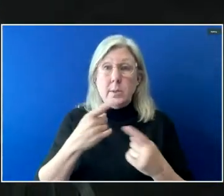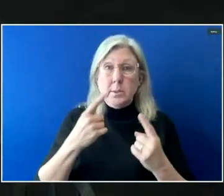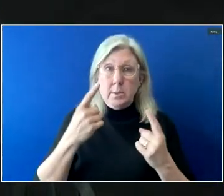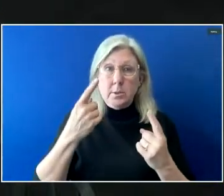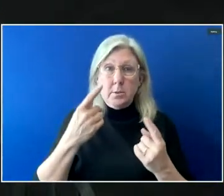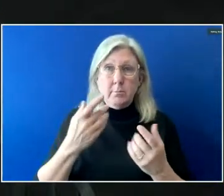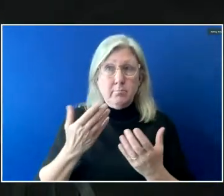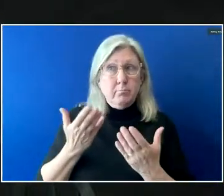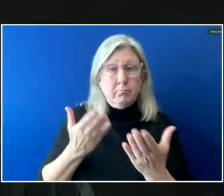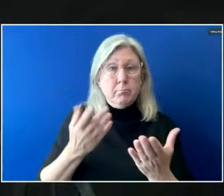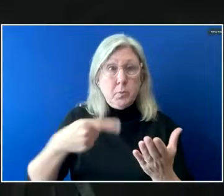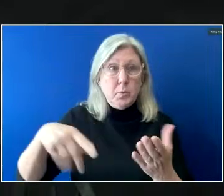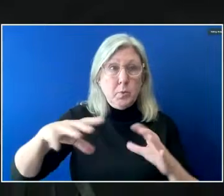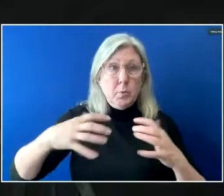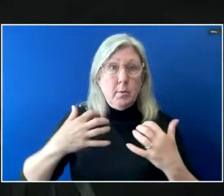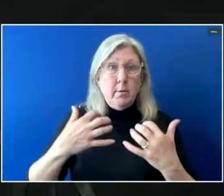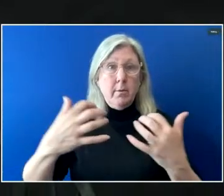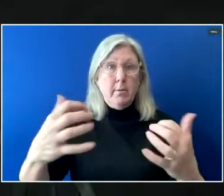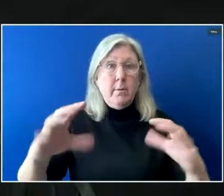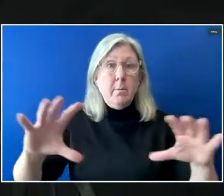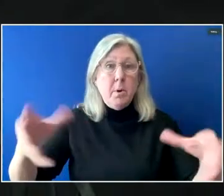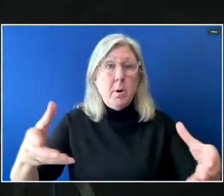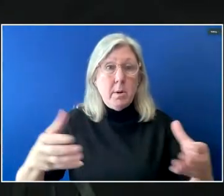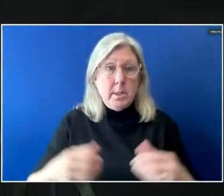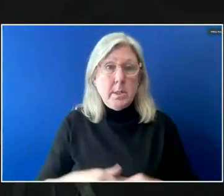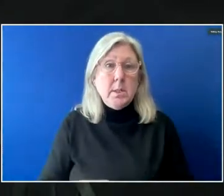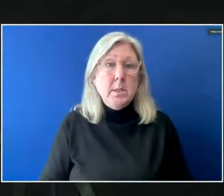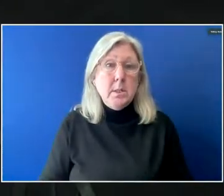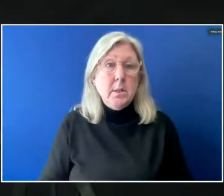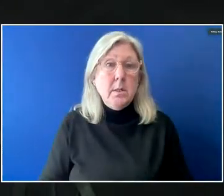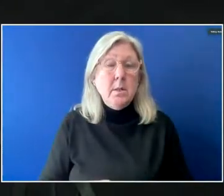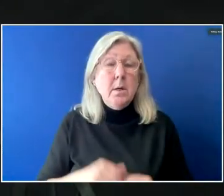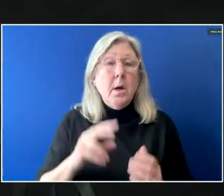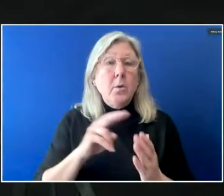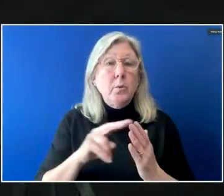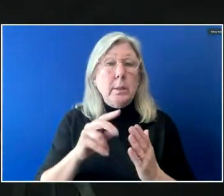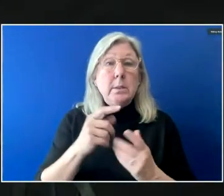body um reads